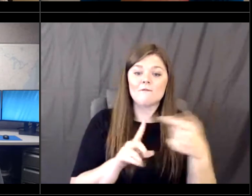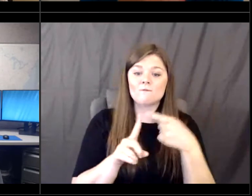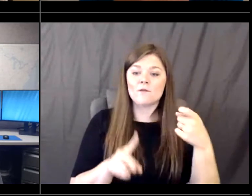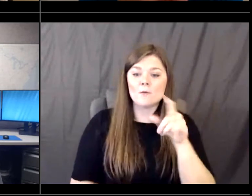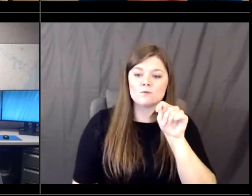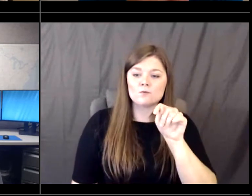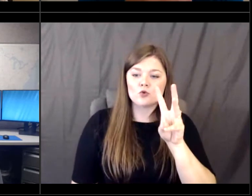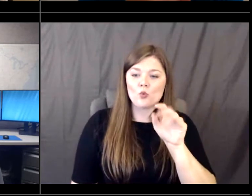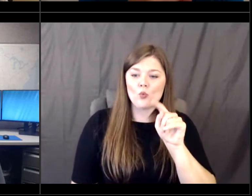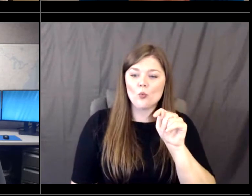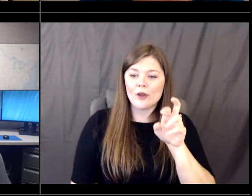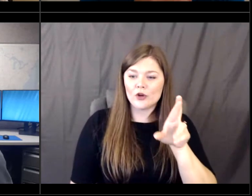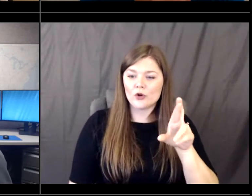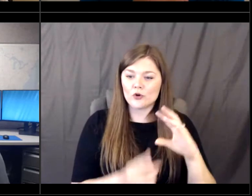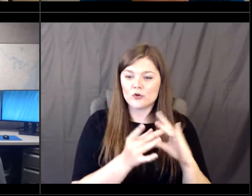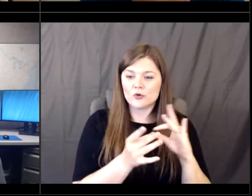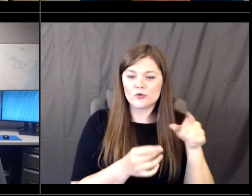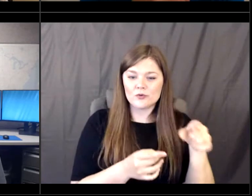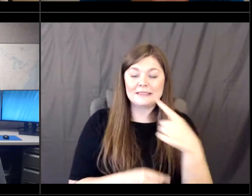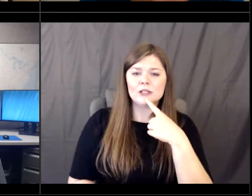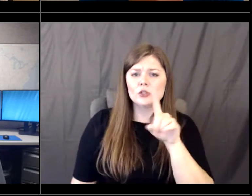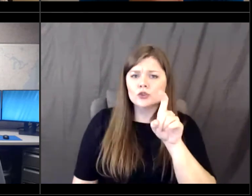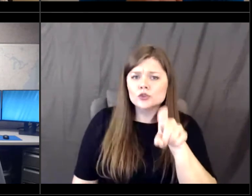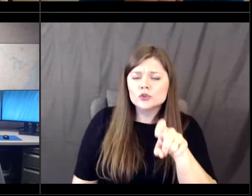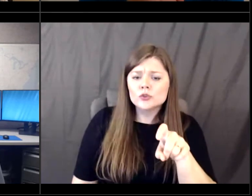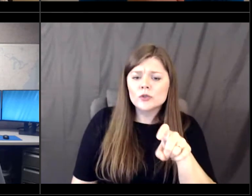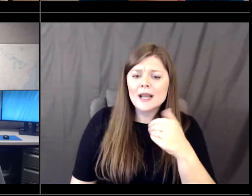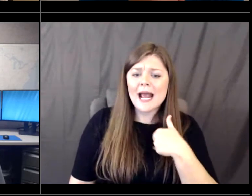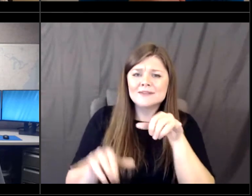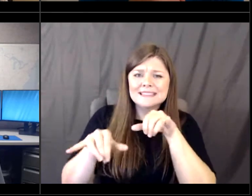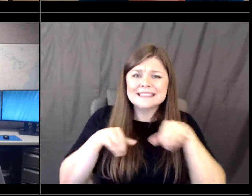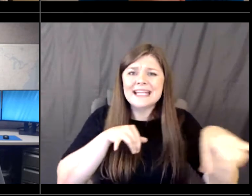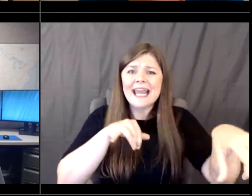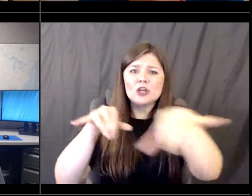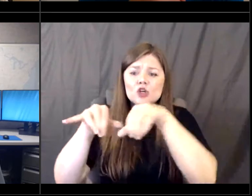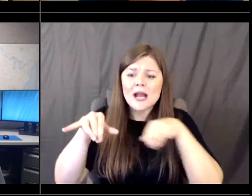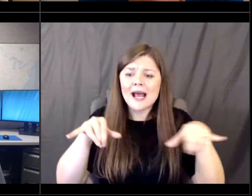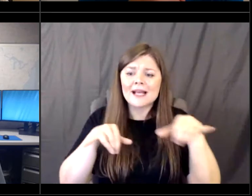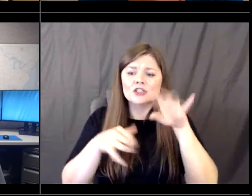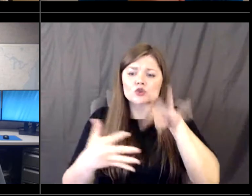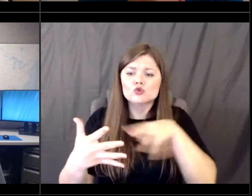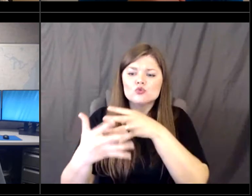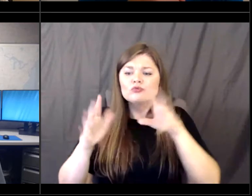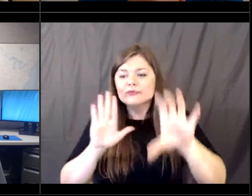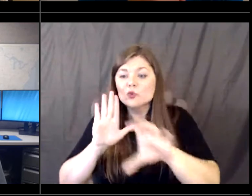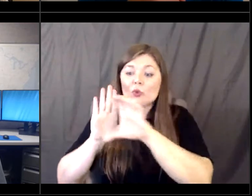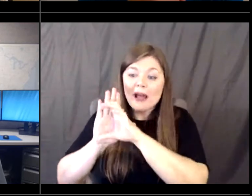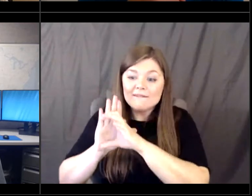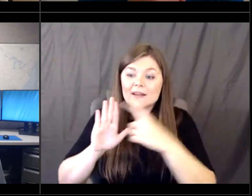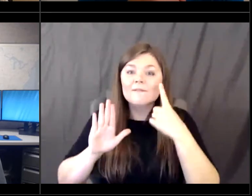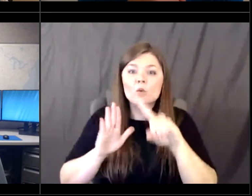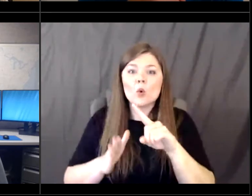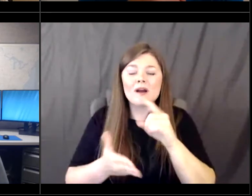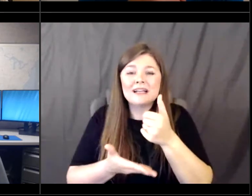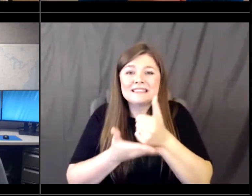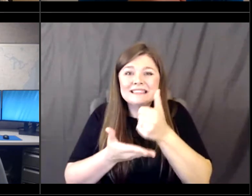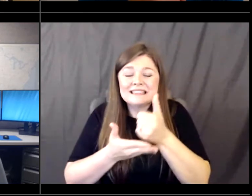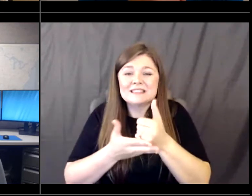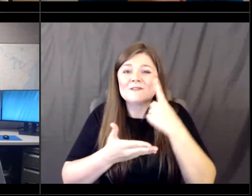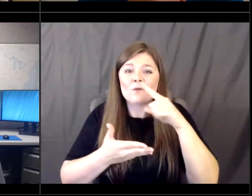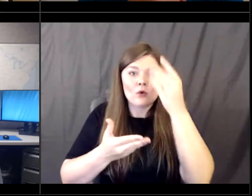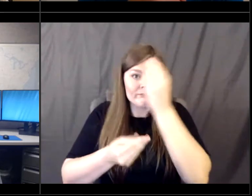actually. And this one says, should there be some standardized graphics for severe weather events to assist in relaying information to the deaf and hard of